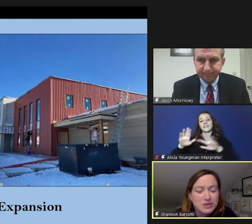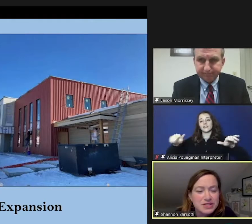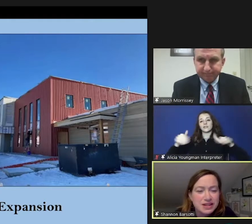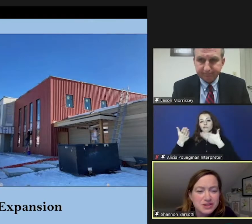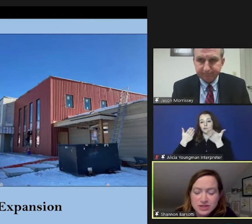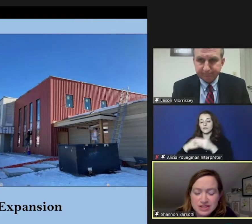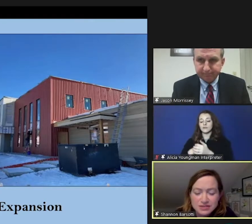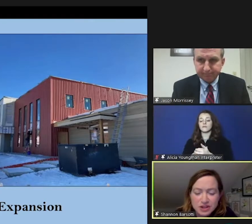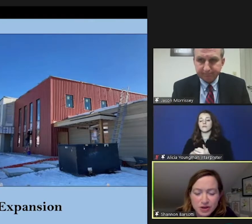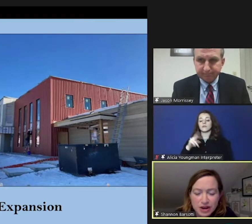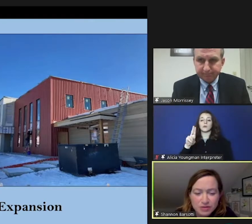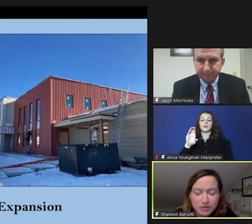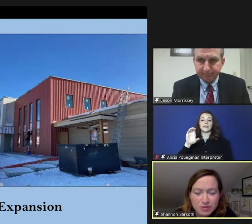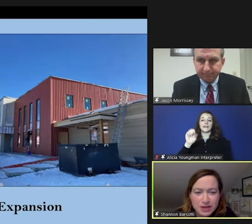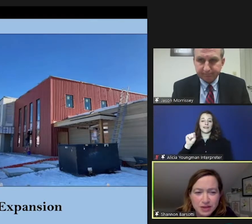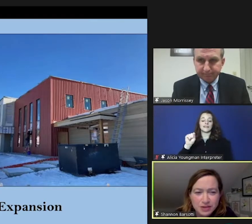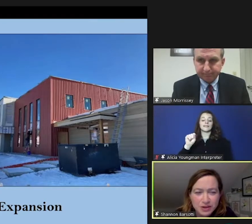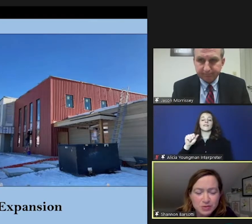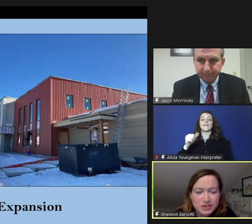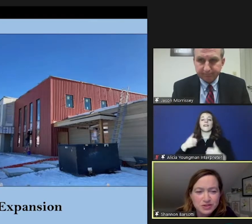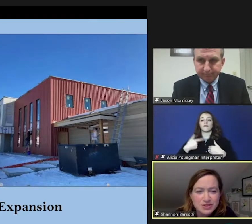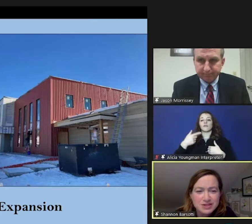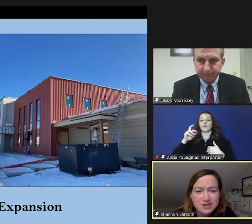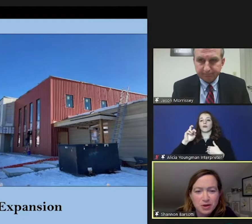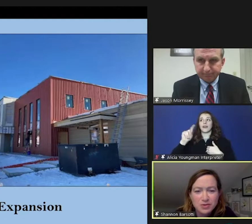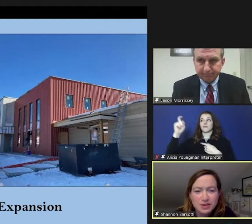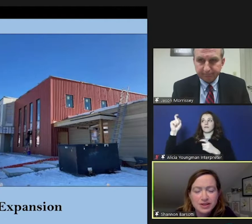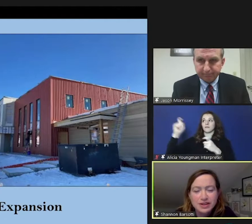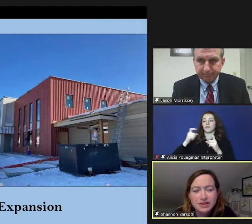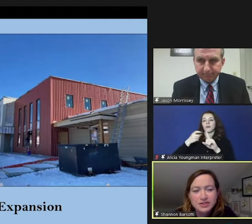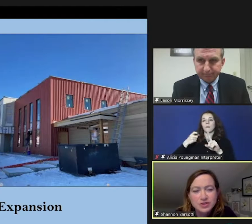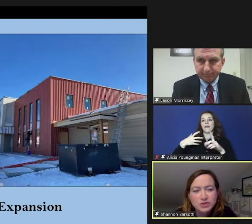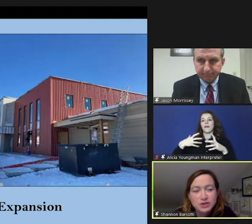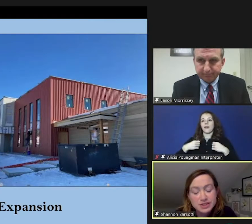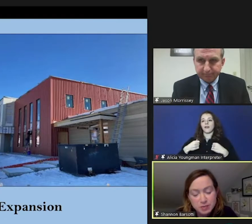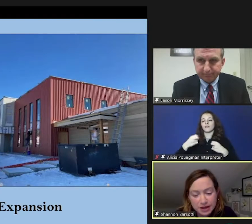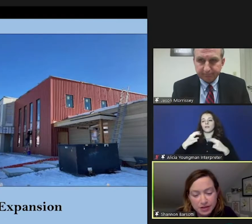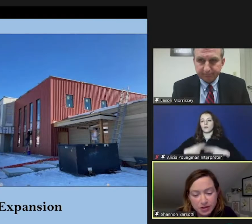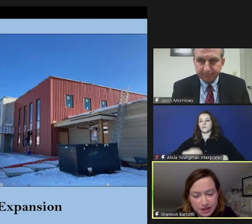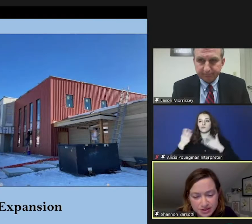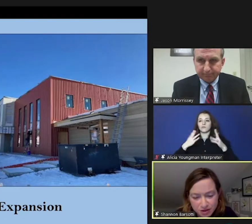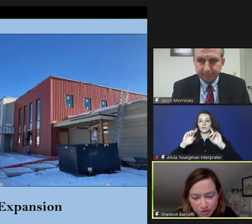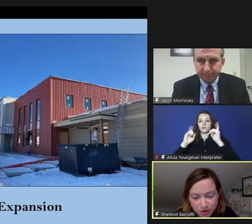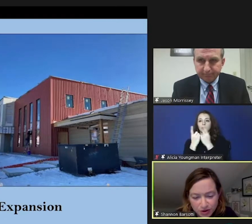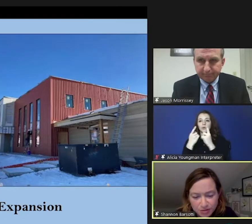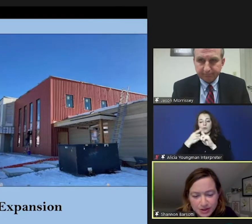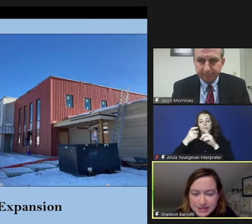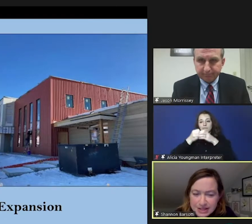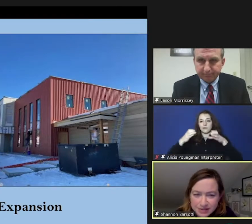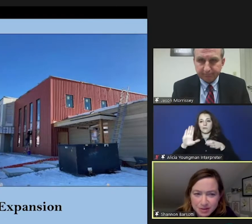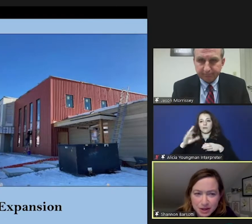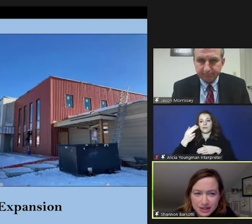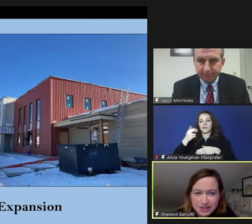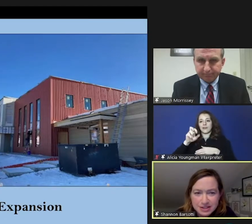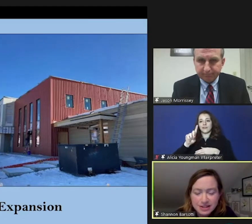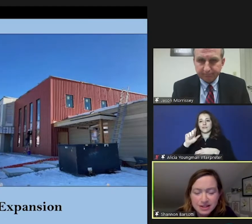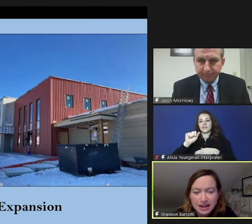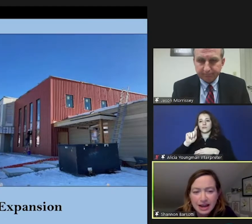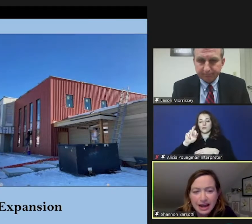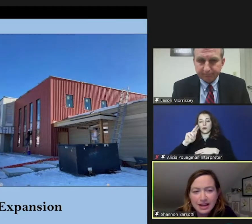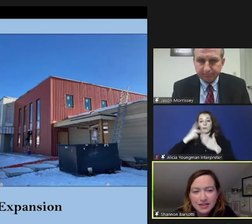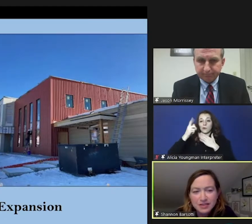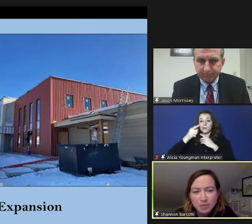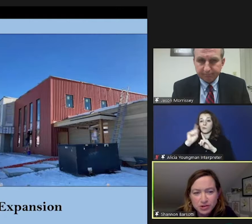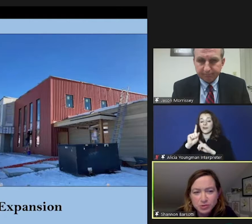the UCS received a grant from the Health and Human Services Department to expand their Head Start program in downtown